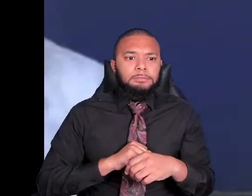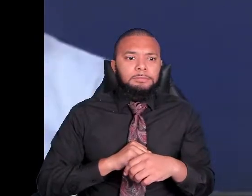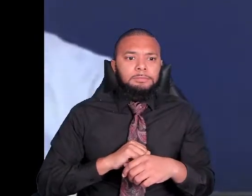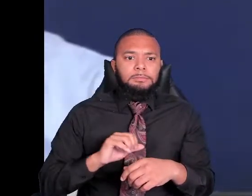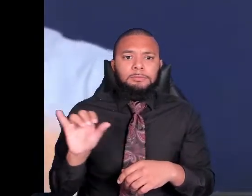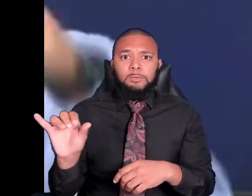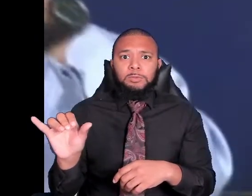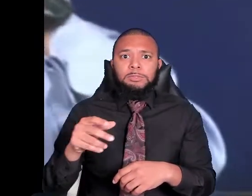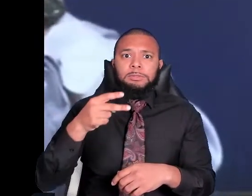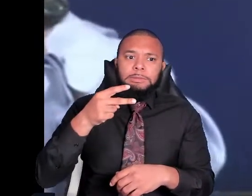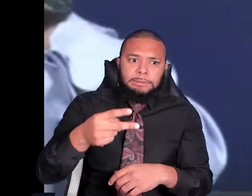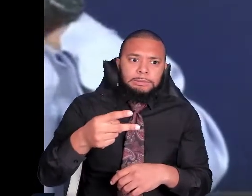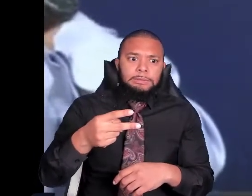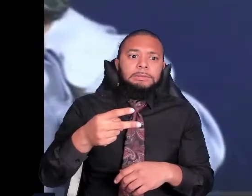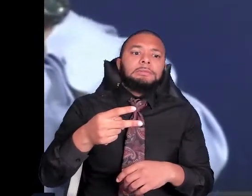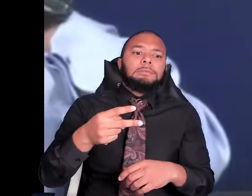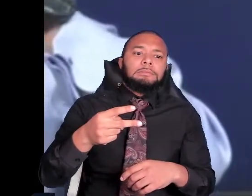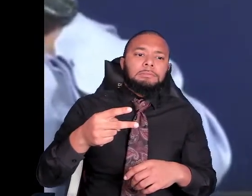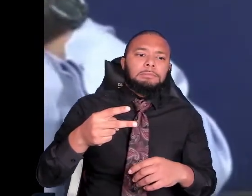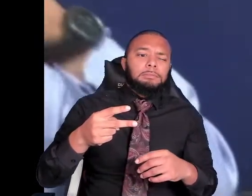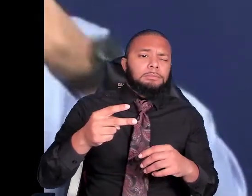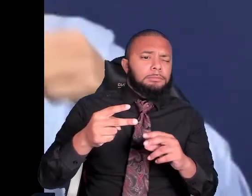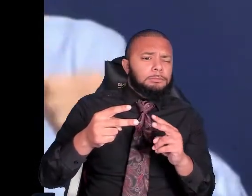divided by negative 10.